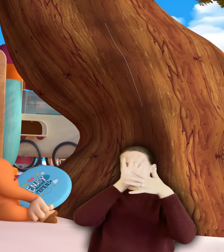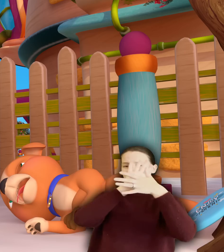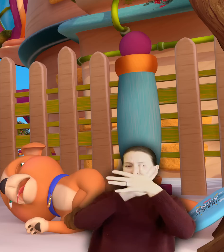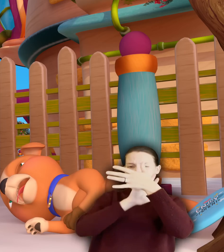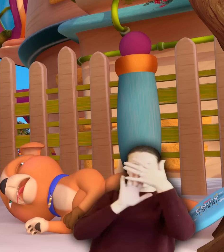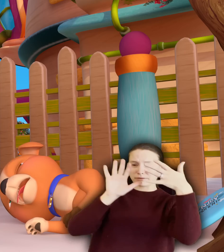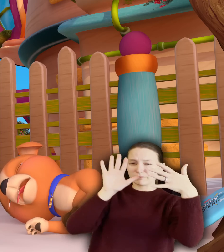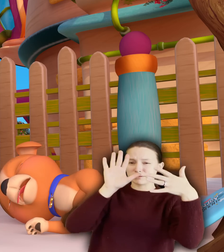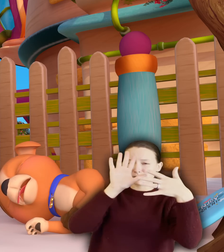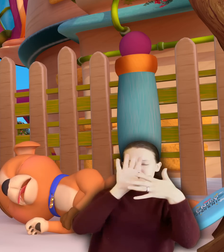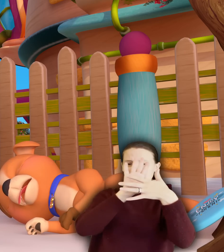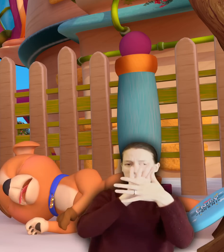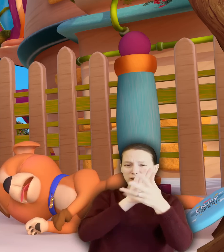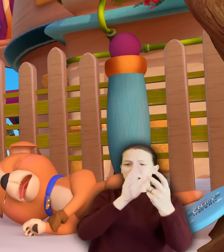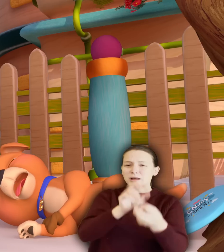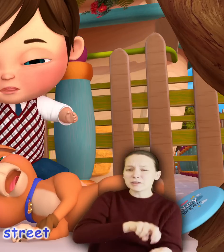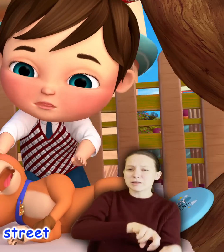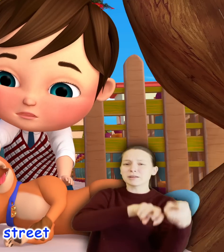dizzy,